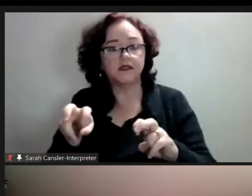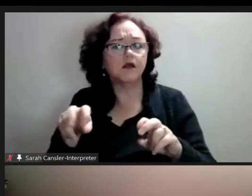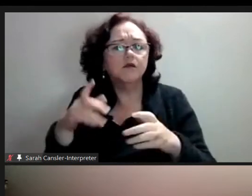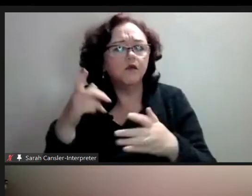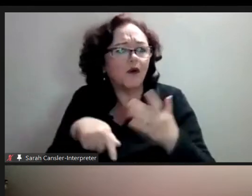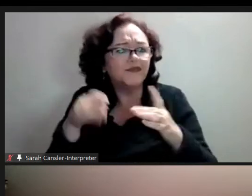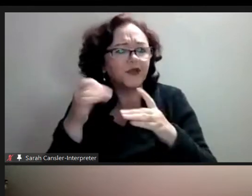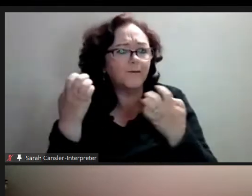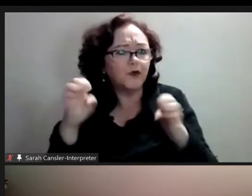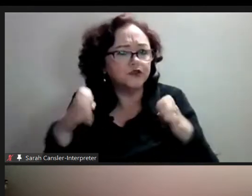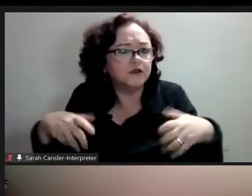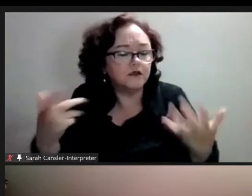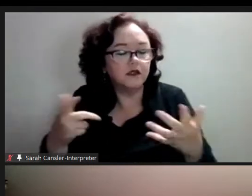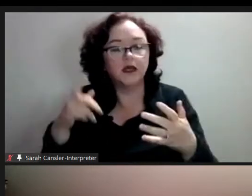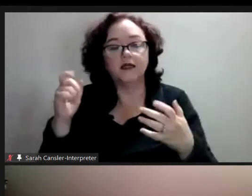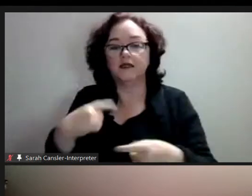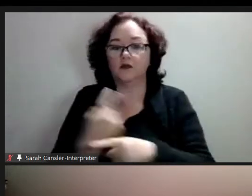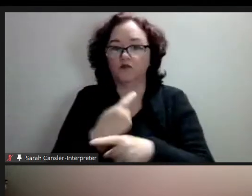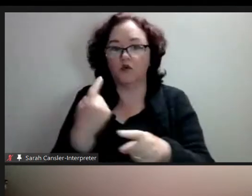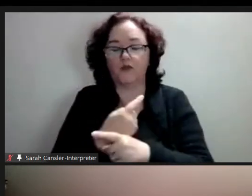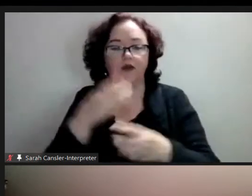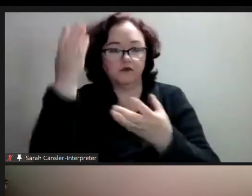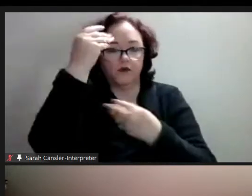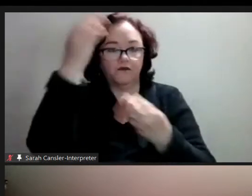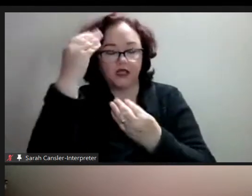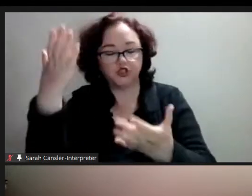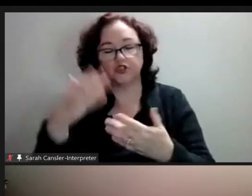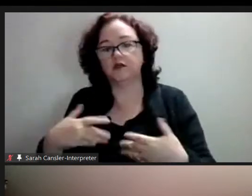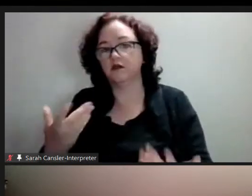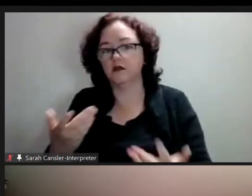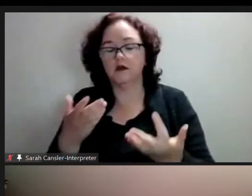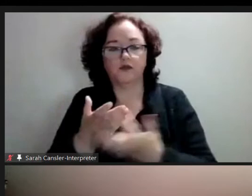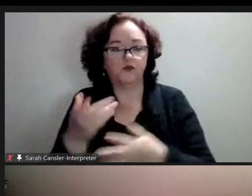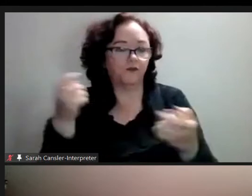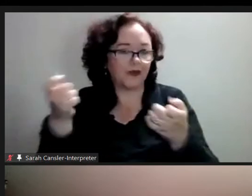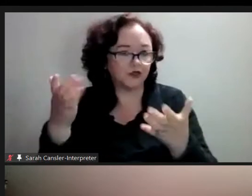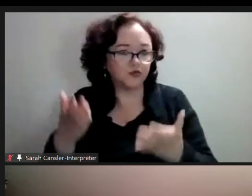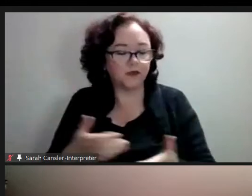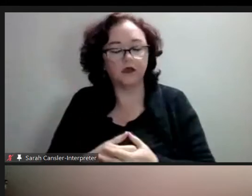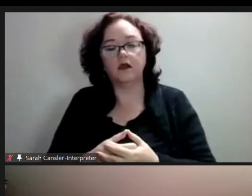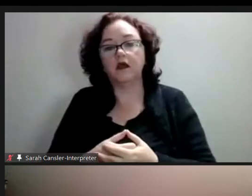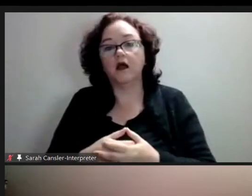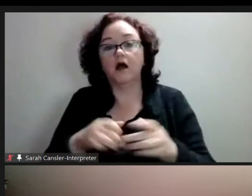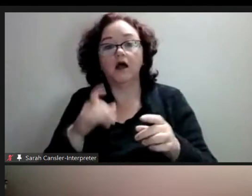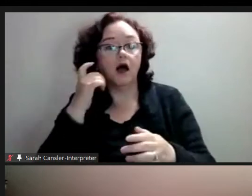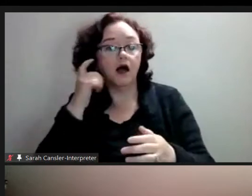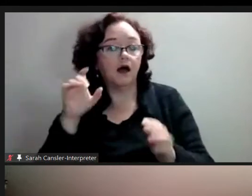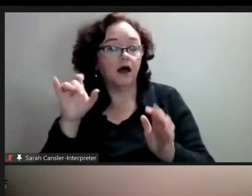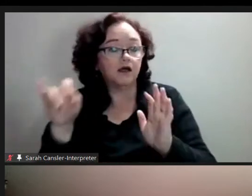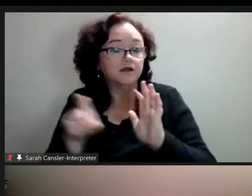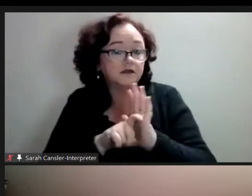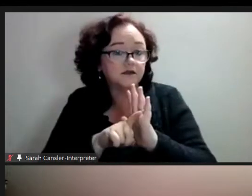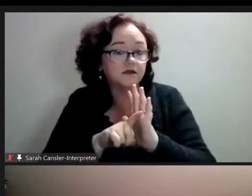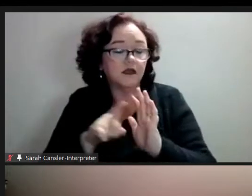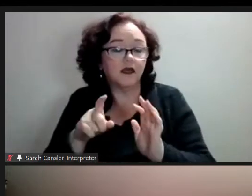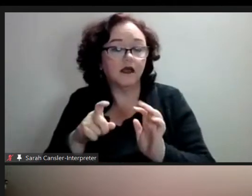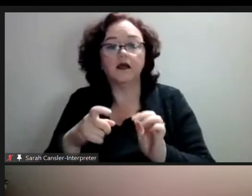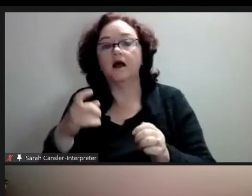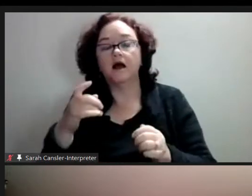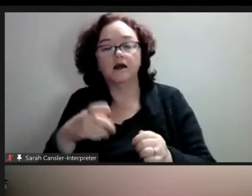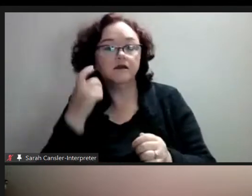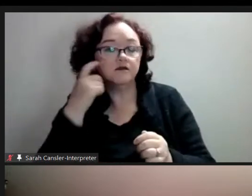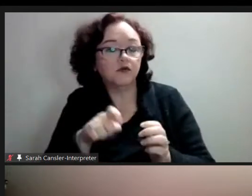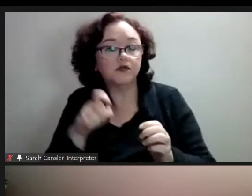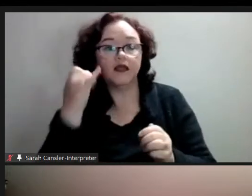make appropriate notification like to our control center via management, and then identify if there's any customers within the station or on the trains that are in the